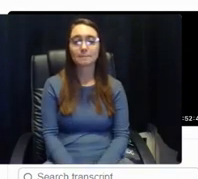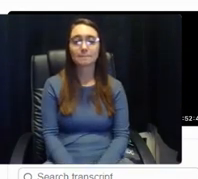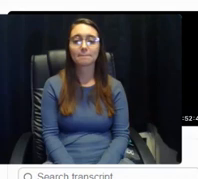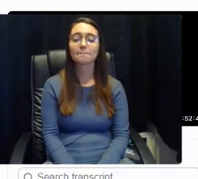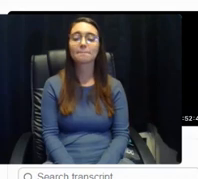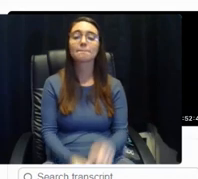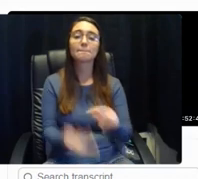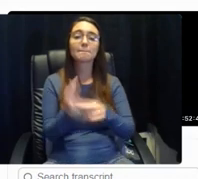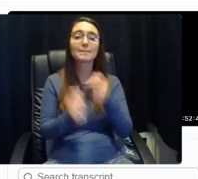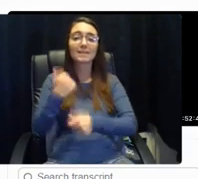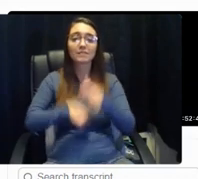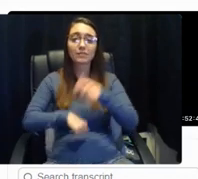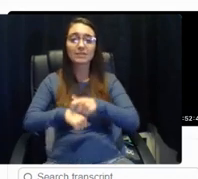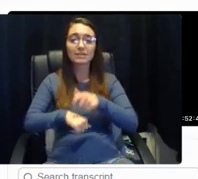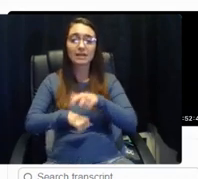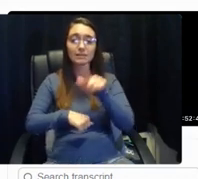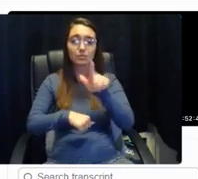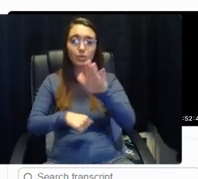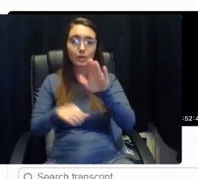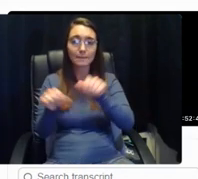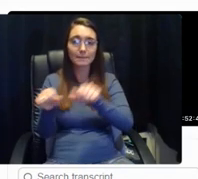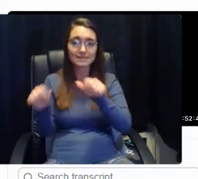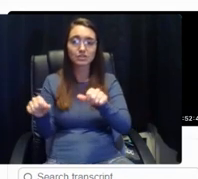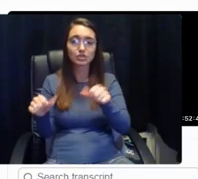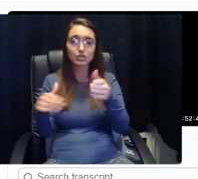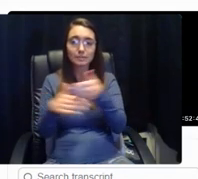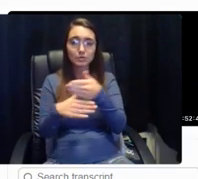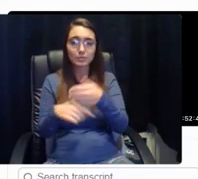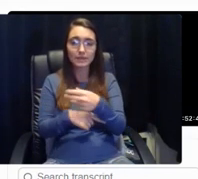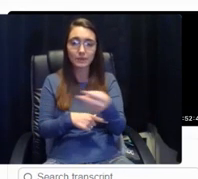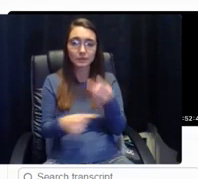your potential between those two,